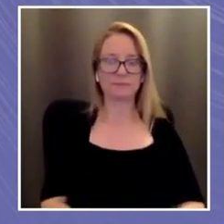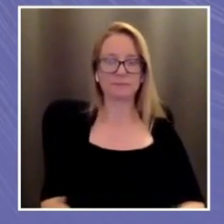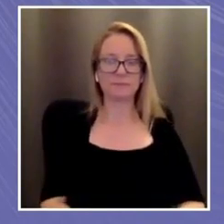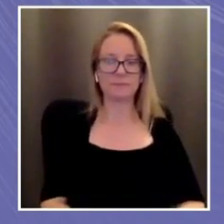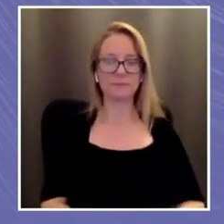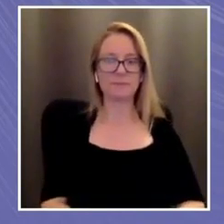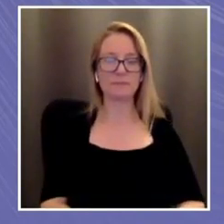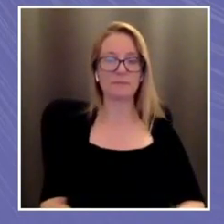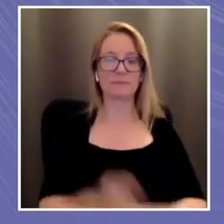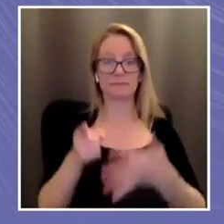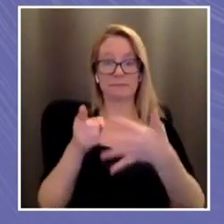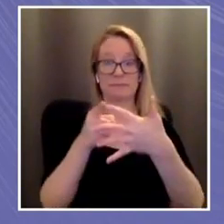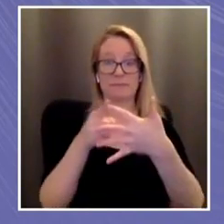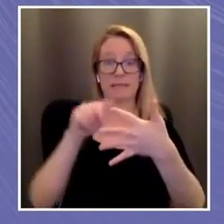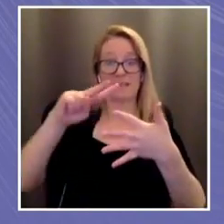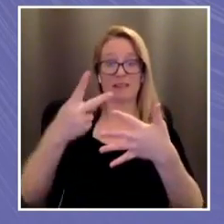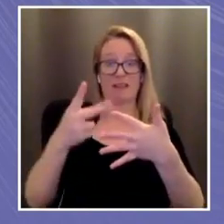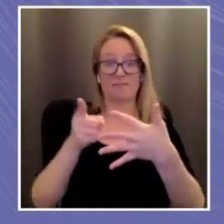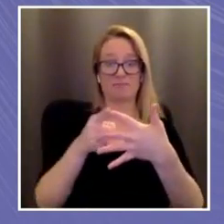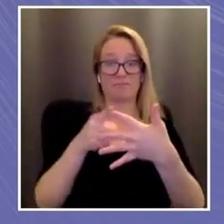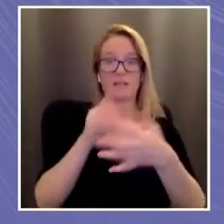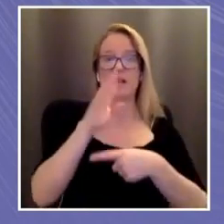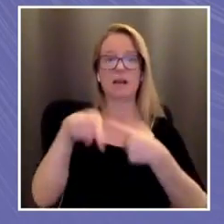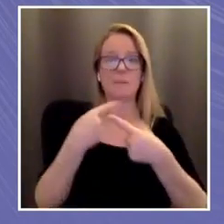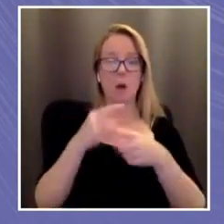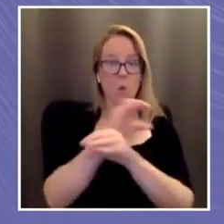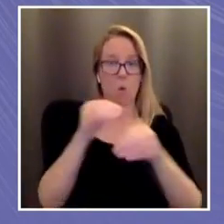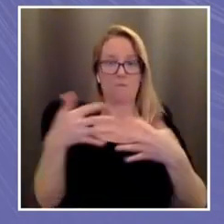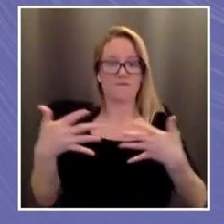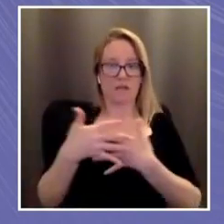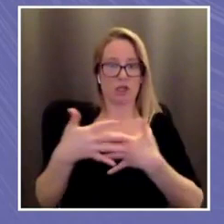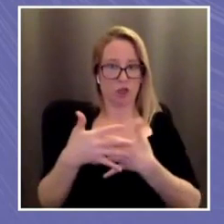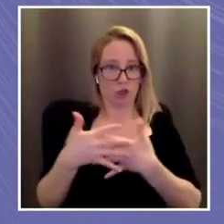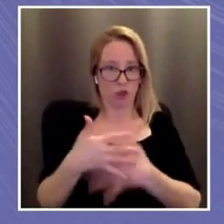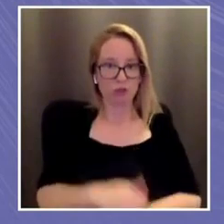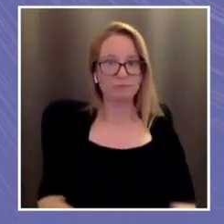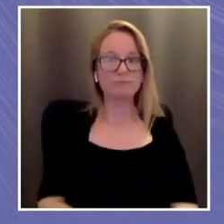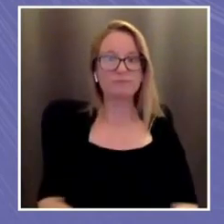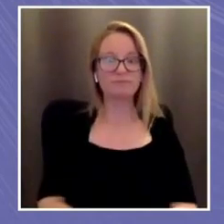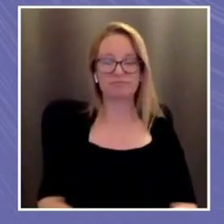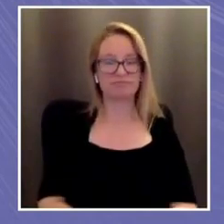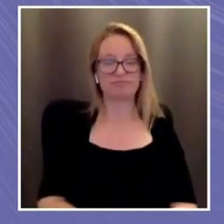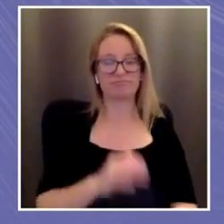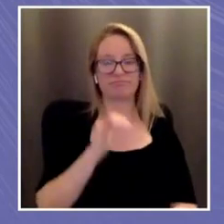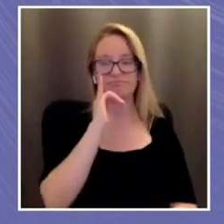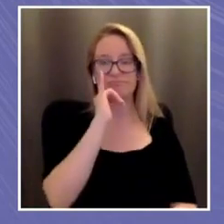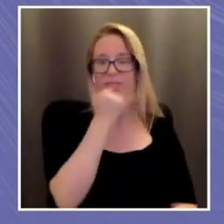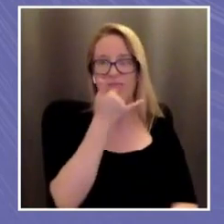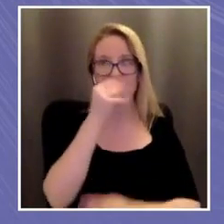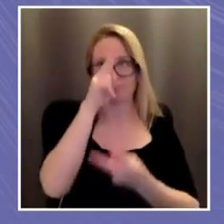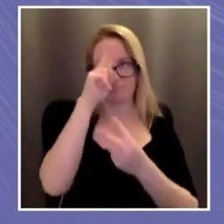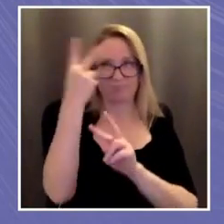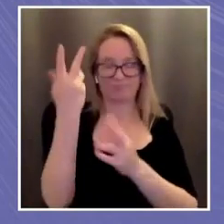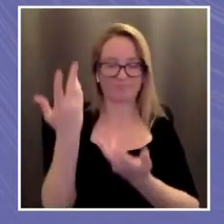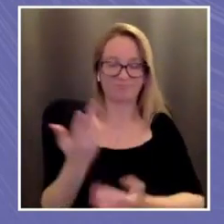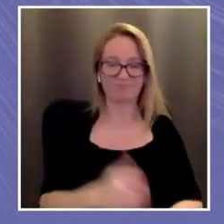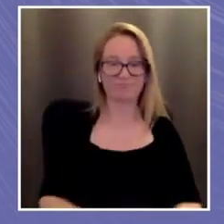The second one is about fearlessness. It's a red herring.